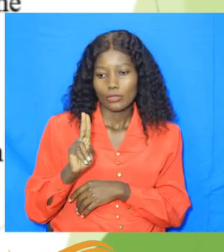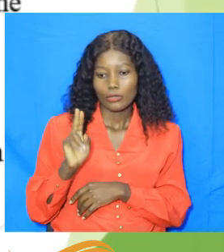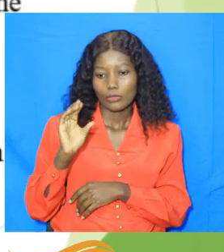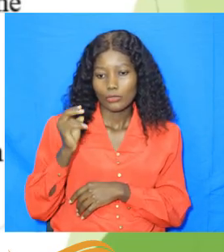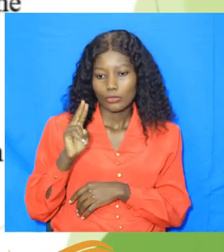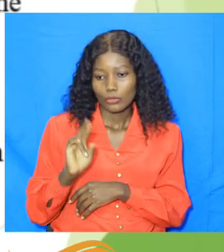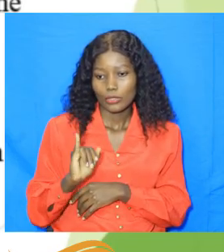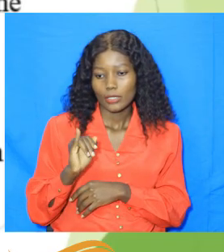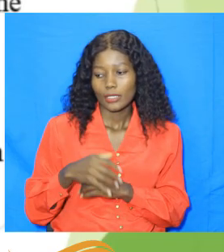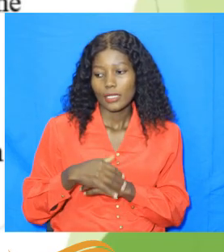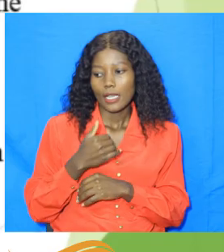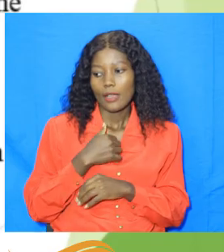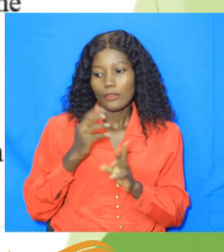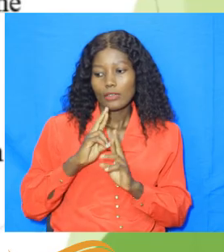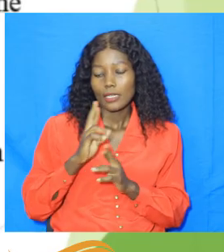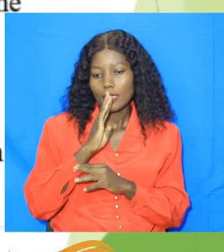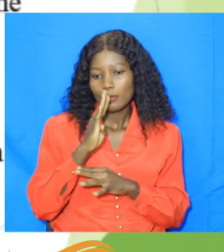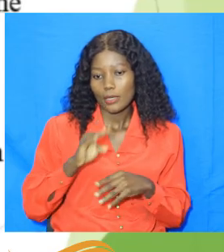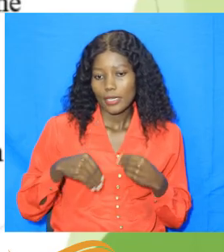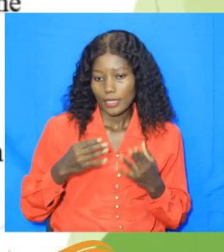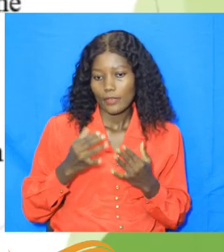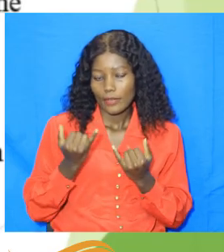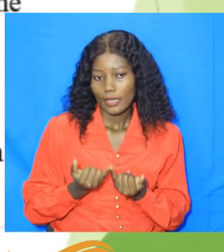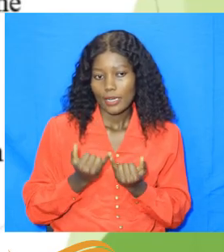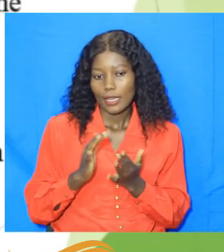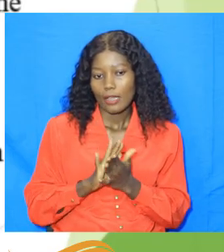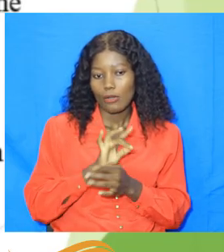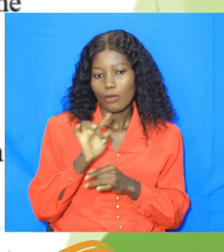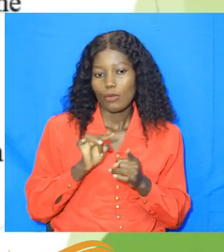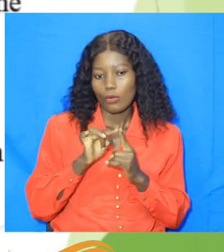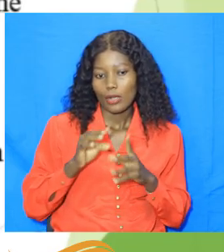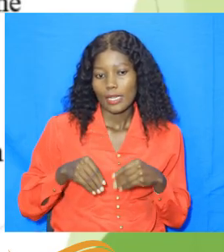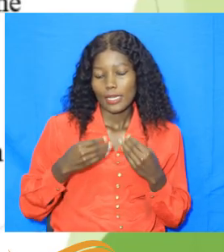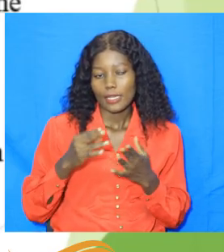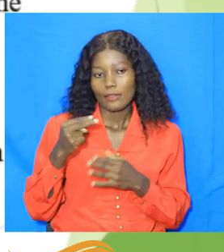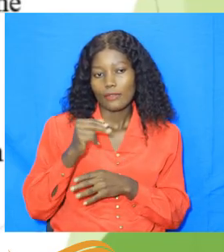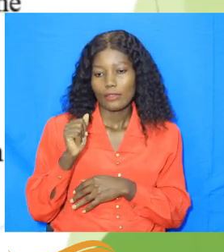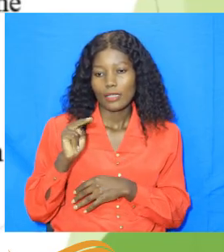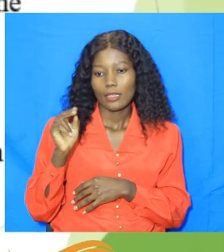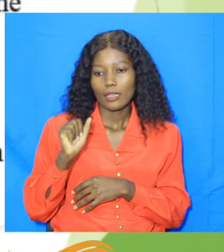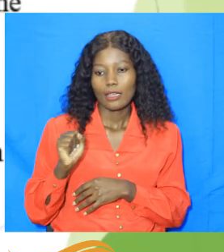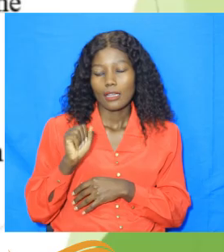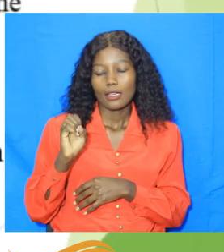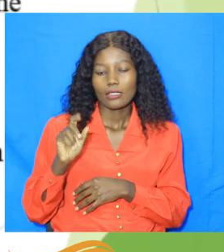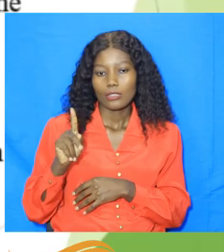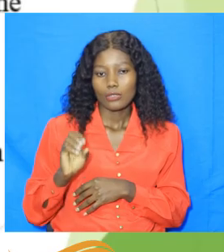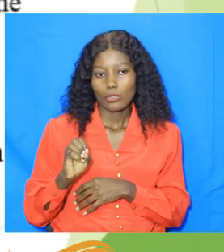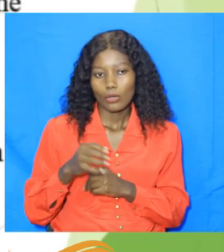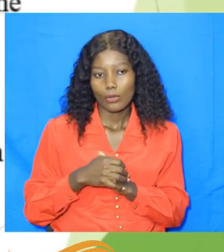been given. So, when giving Hansoku, the